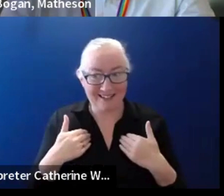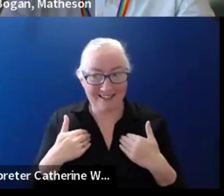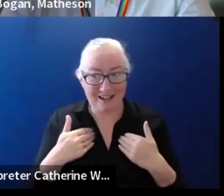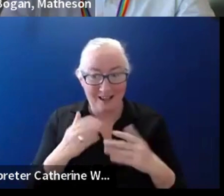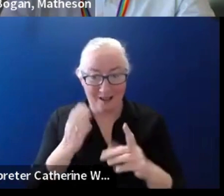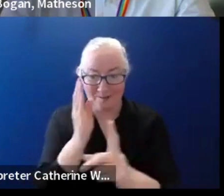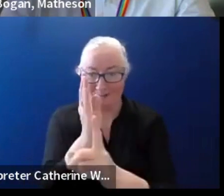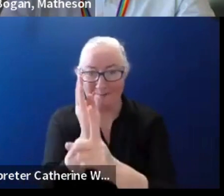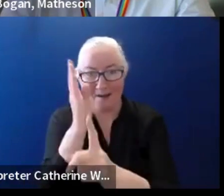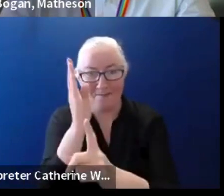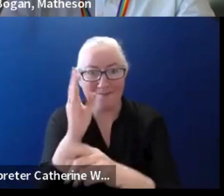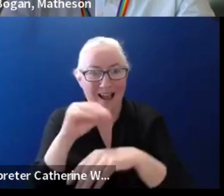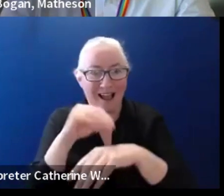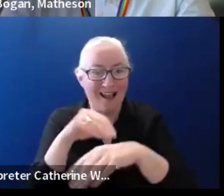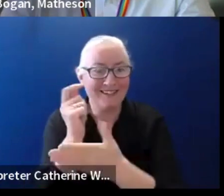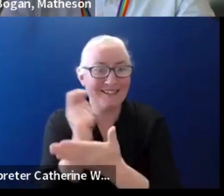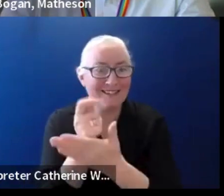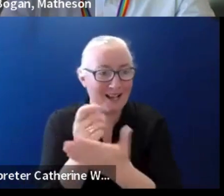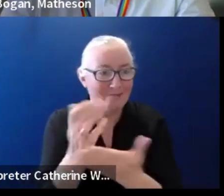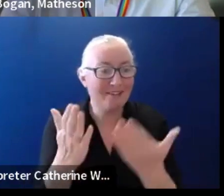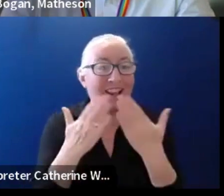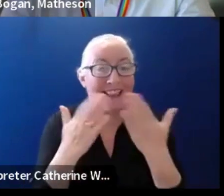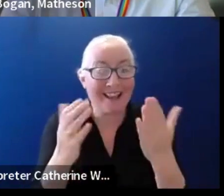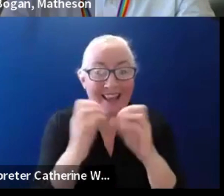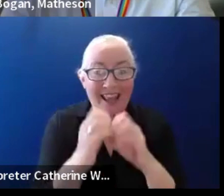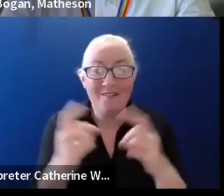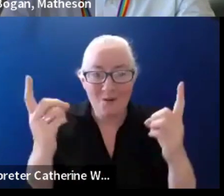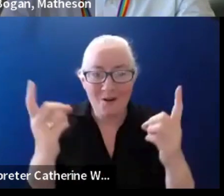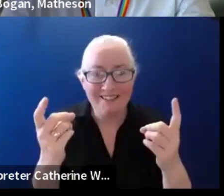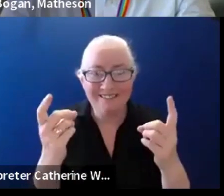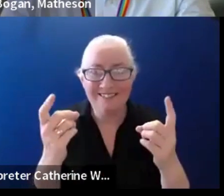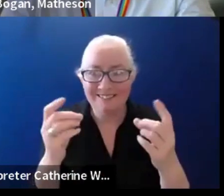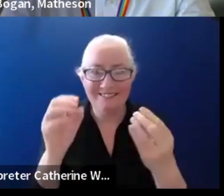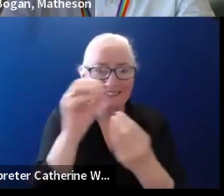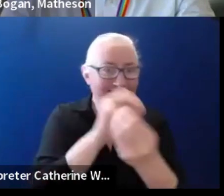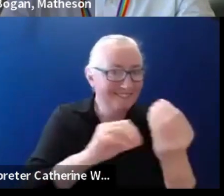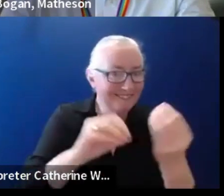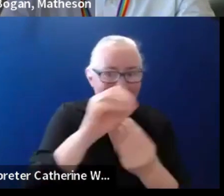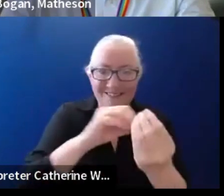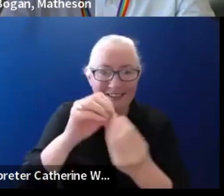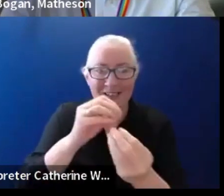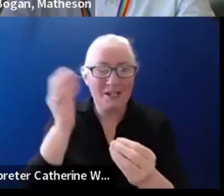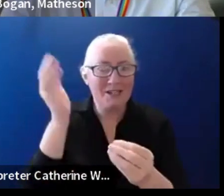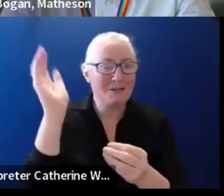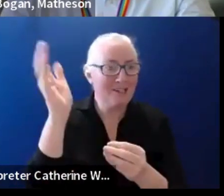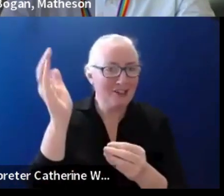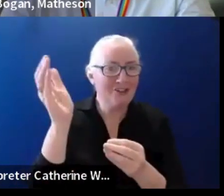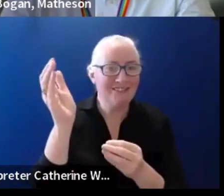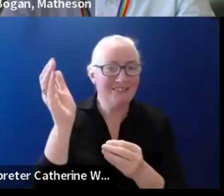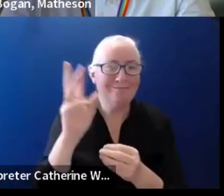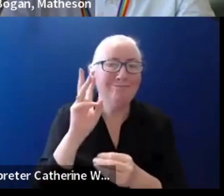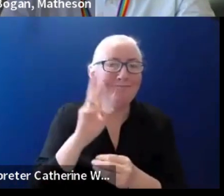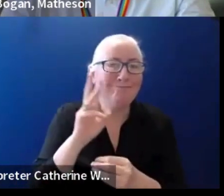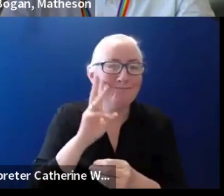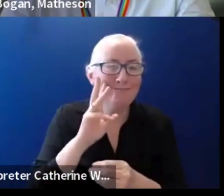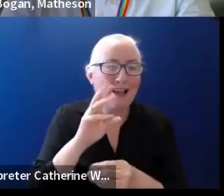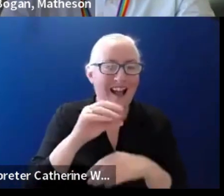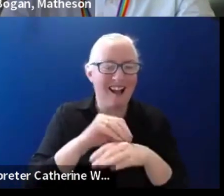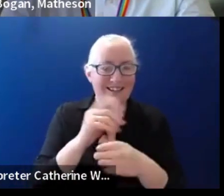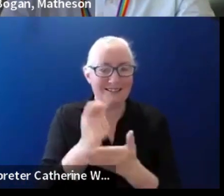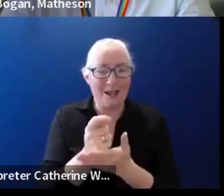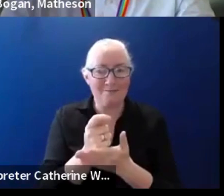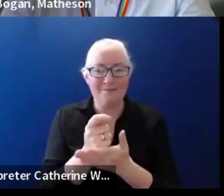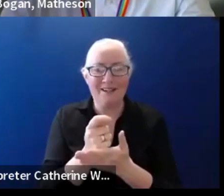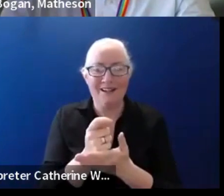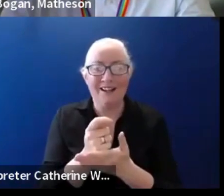on the time. So thank you to everyone for juggling their speeches to make us on time. So I'm